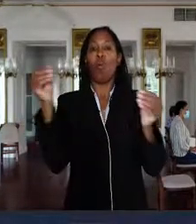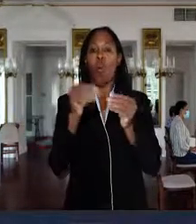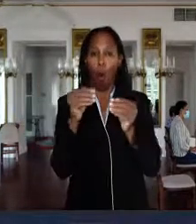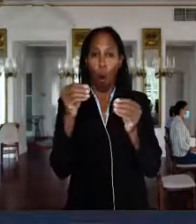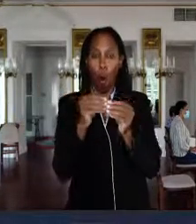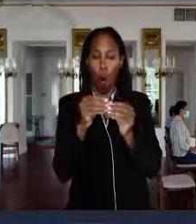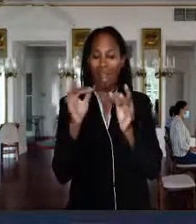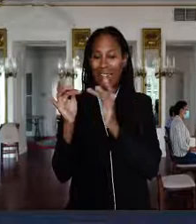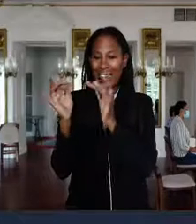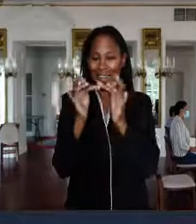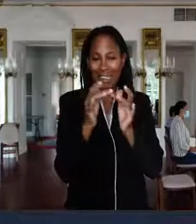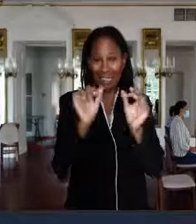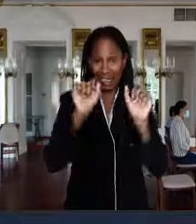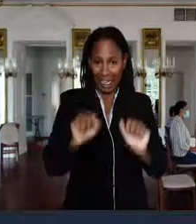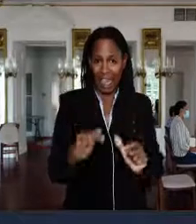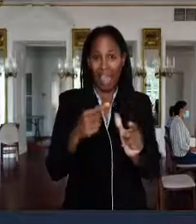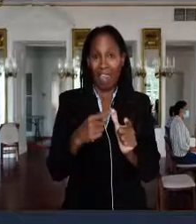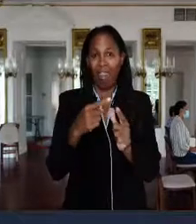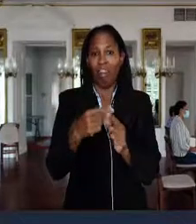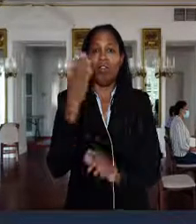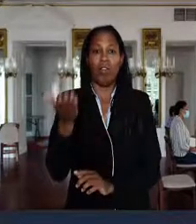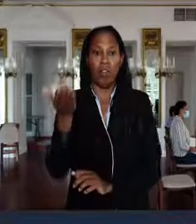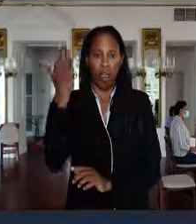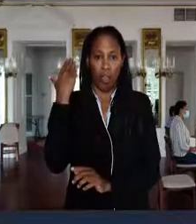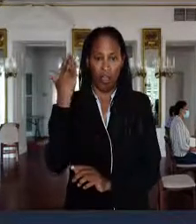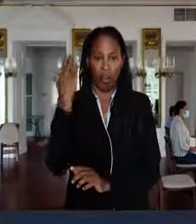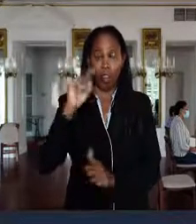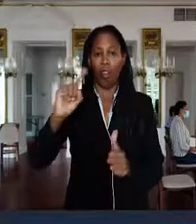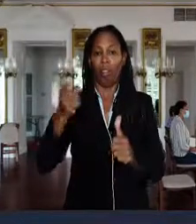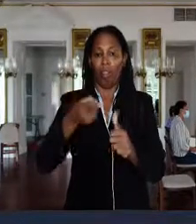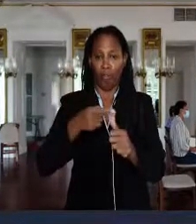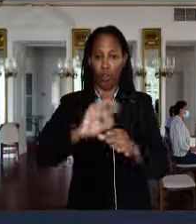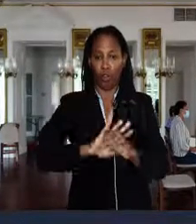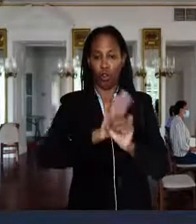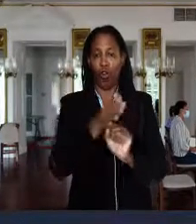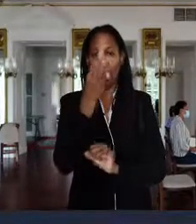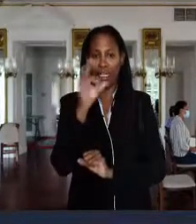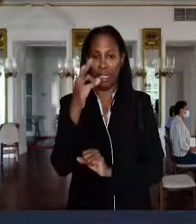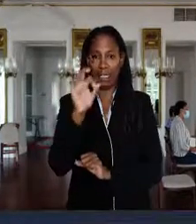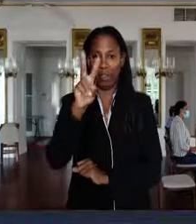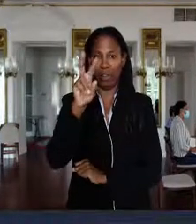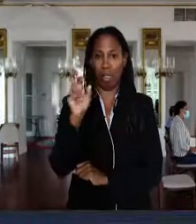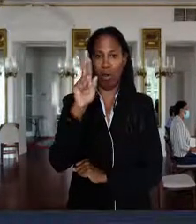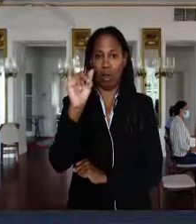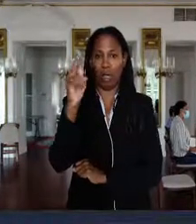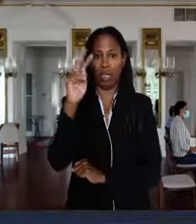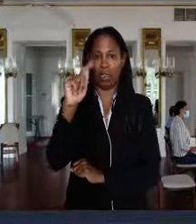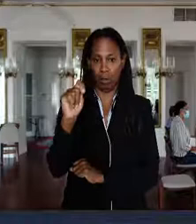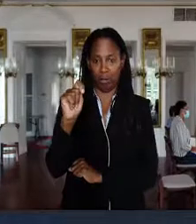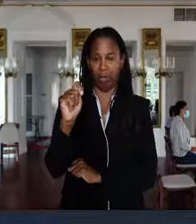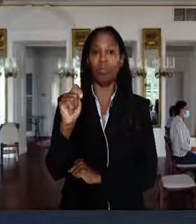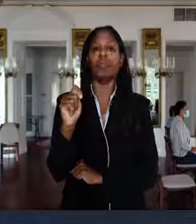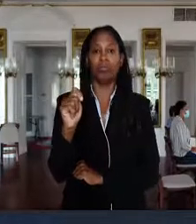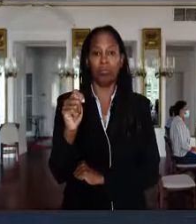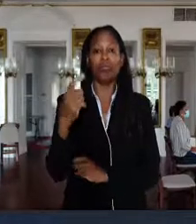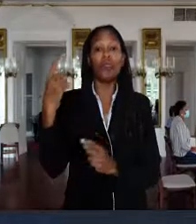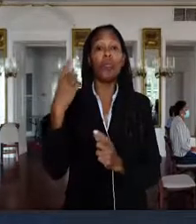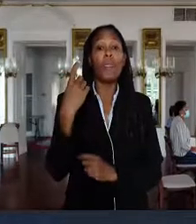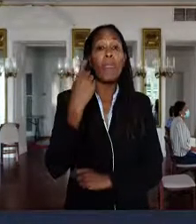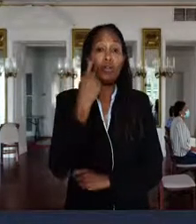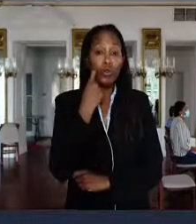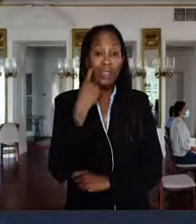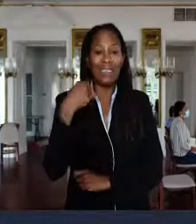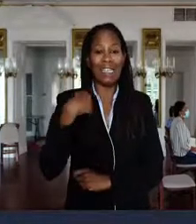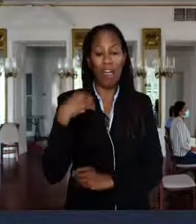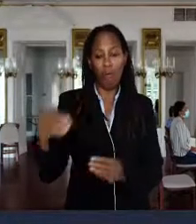type SARS-CoV-2, the original strain. 27 additional samples have been identified as